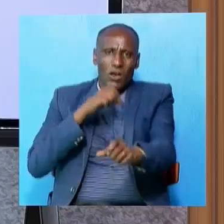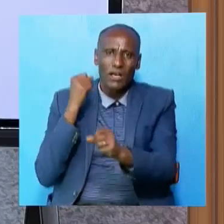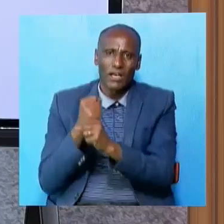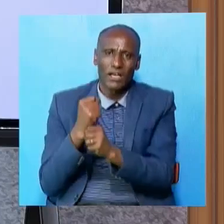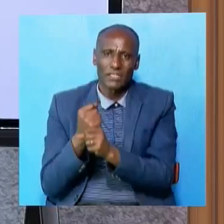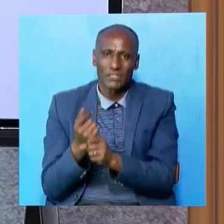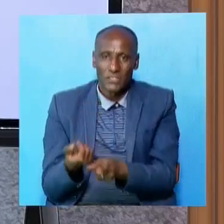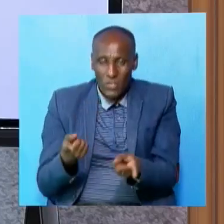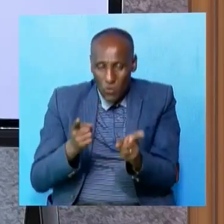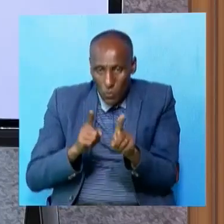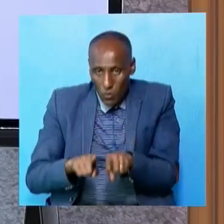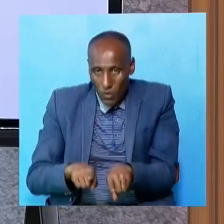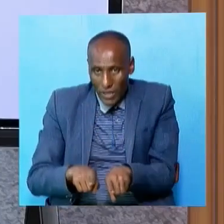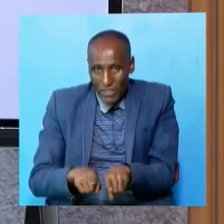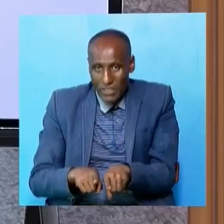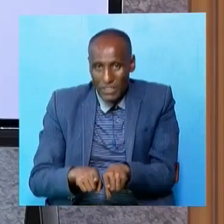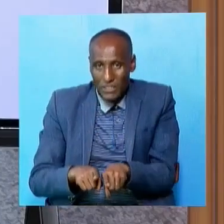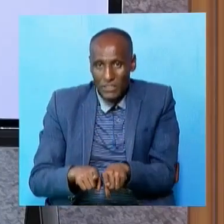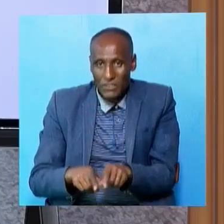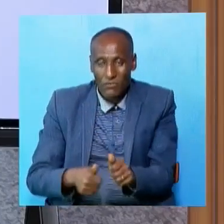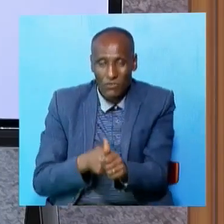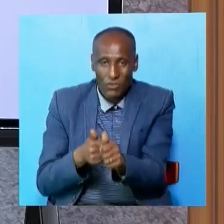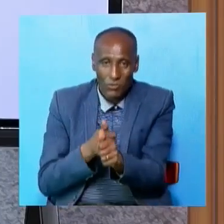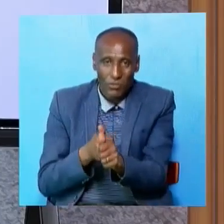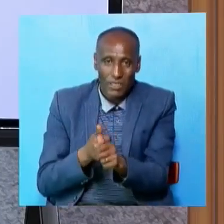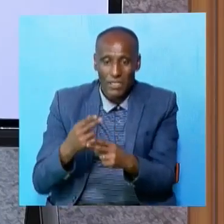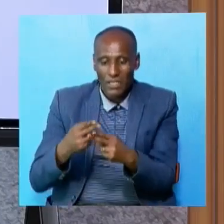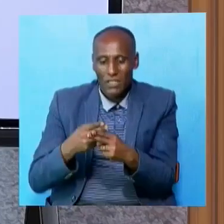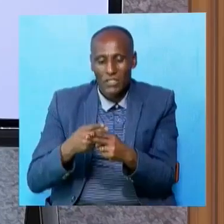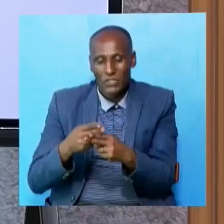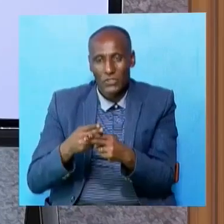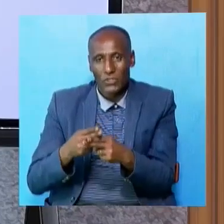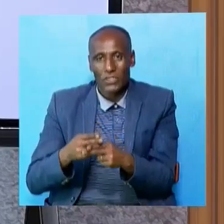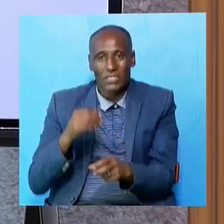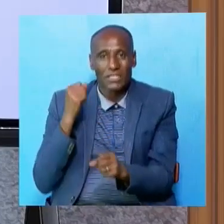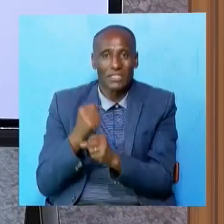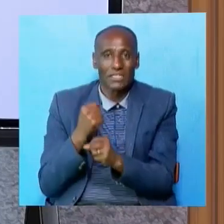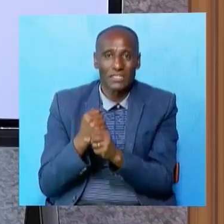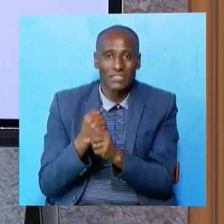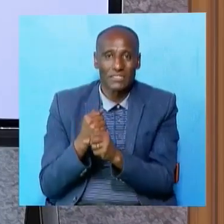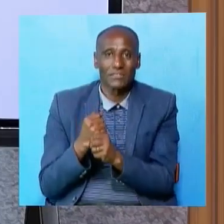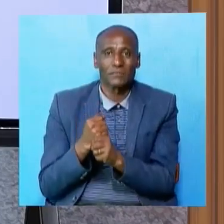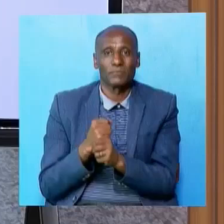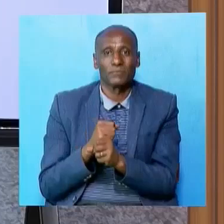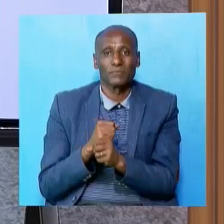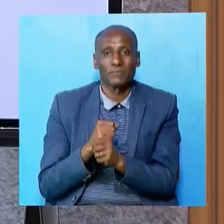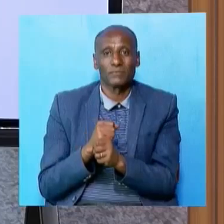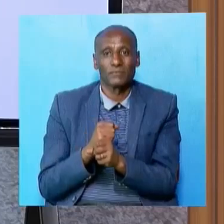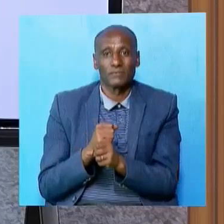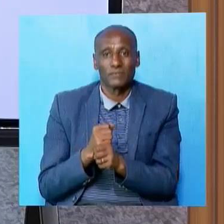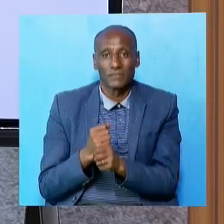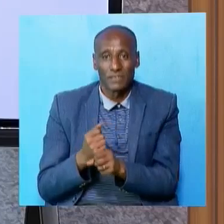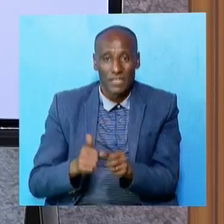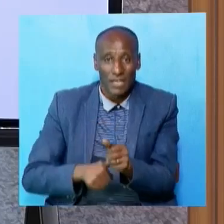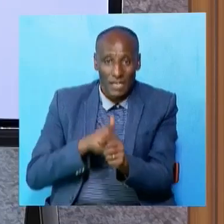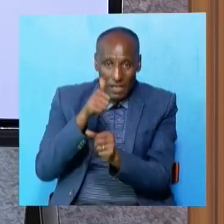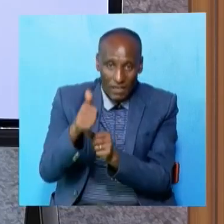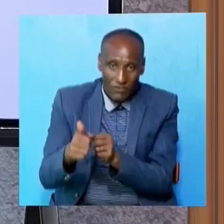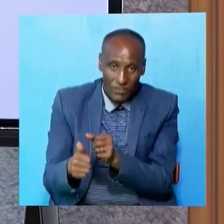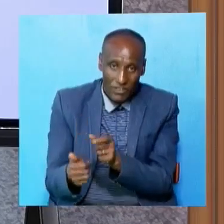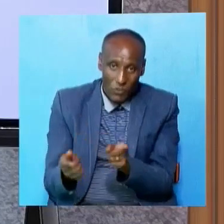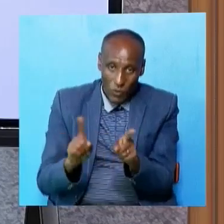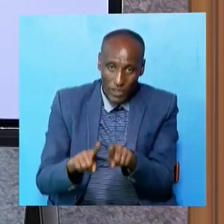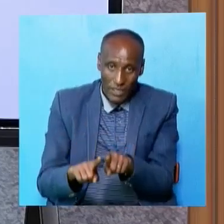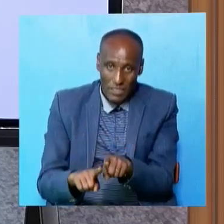when is followed by a short action. So in this case, what do we have? After when, we have simple